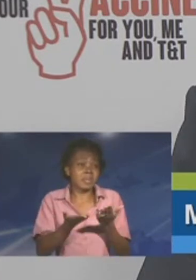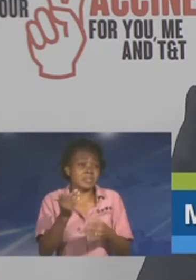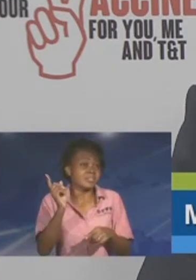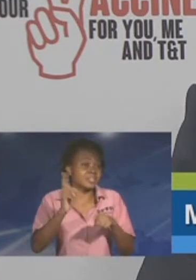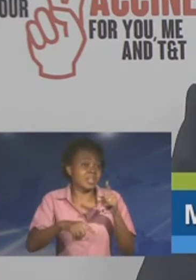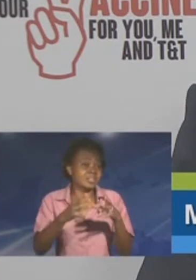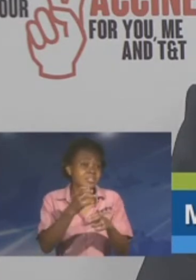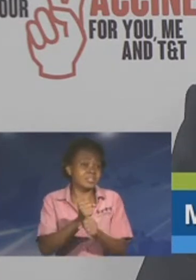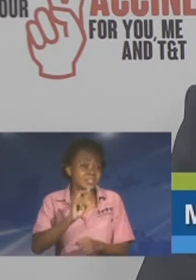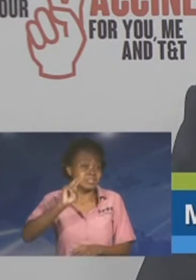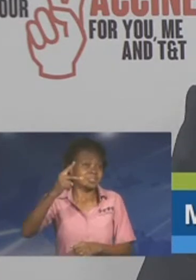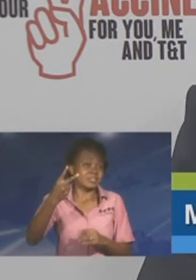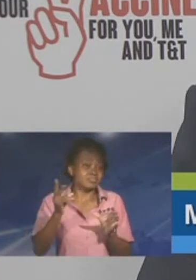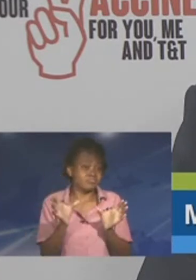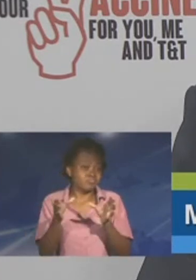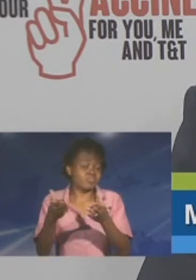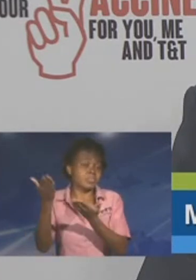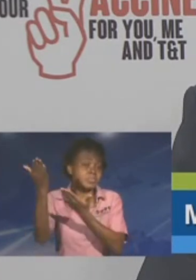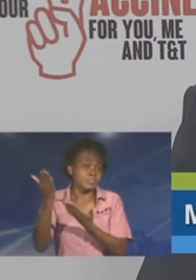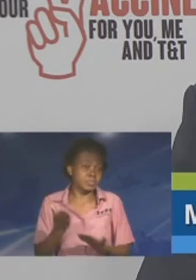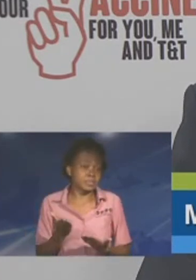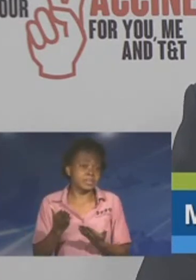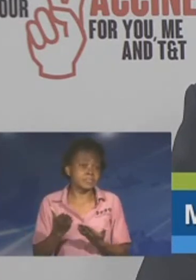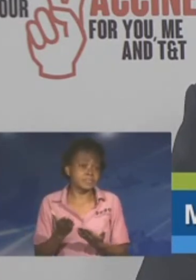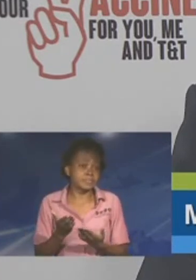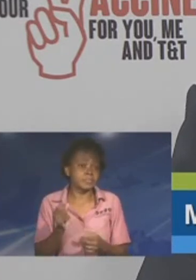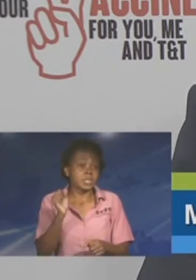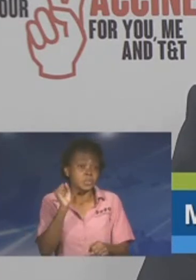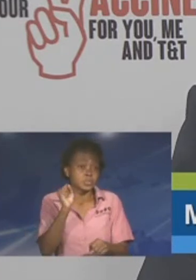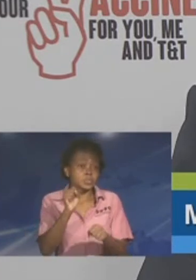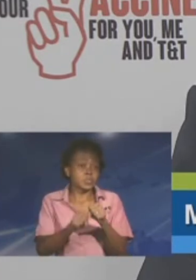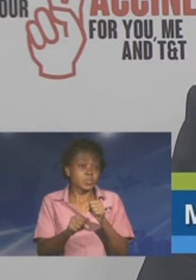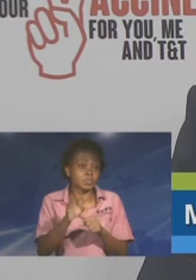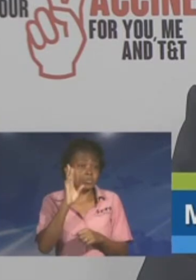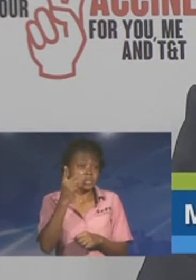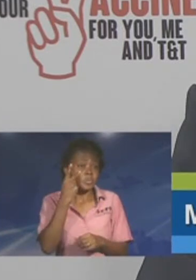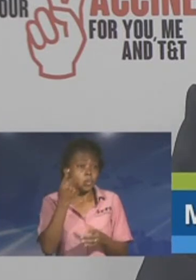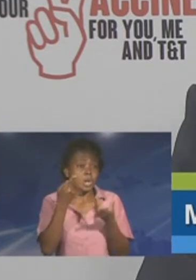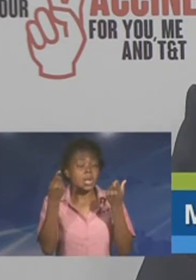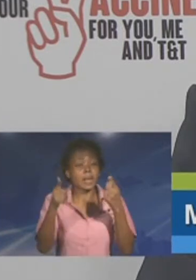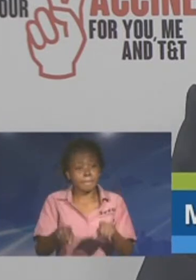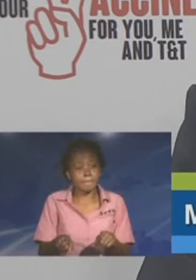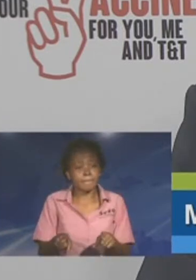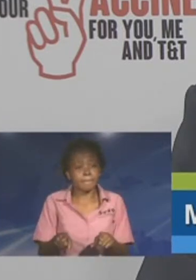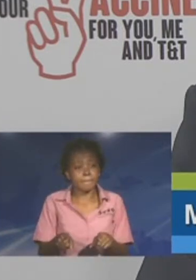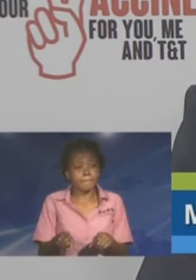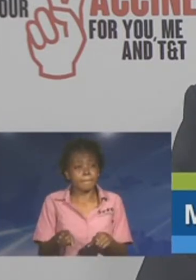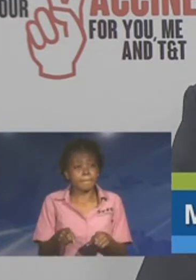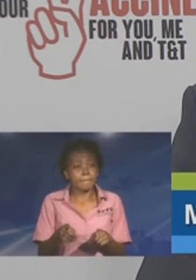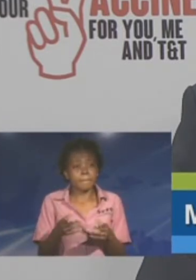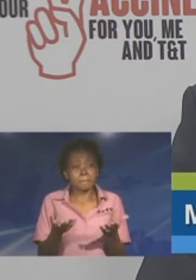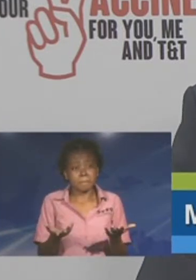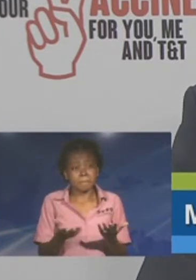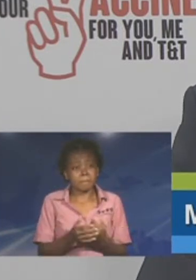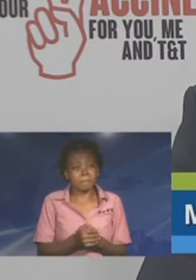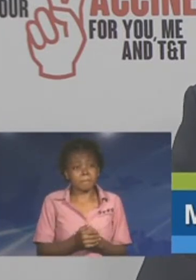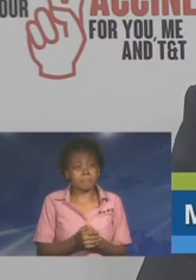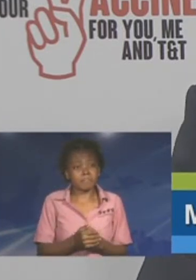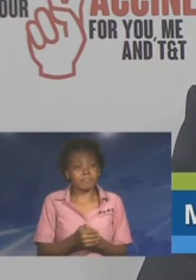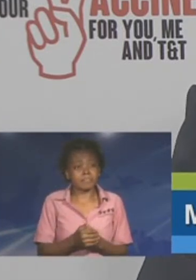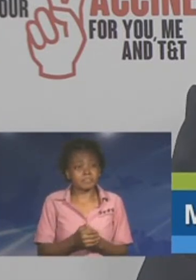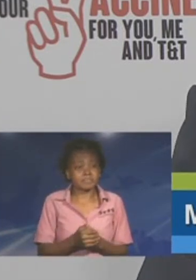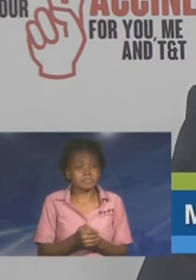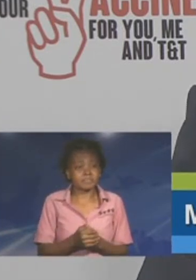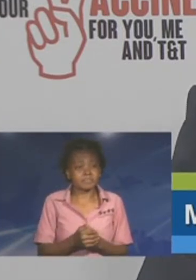dimmed. So said, so done. So it is very unlikely that they will gift us any more vaccines